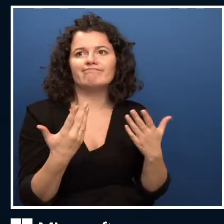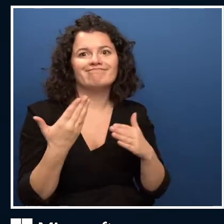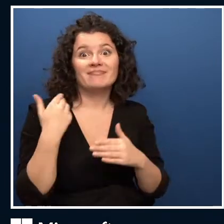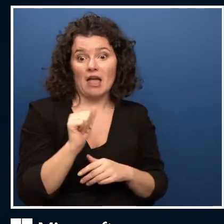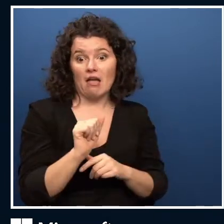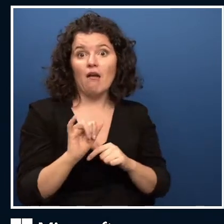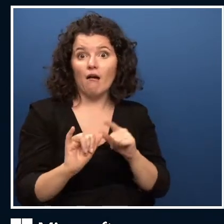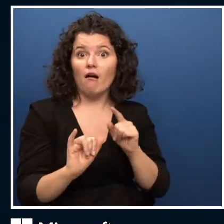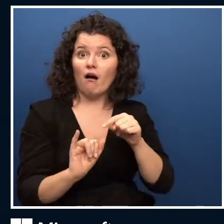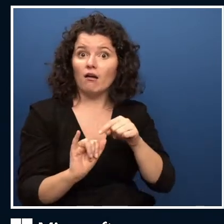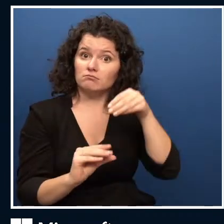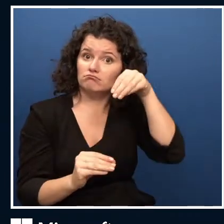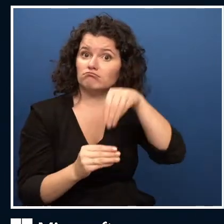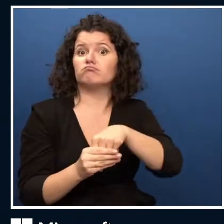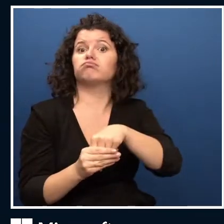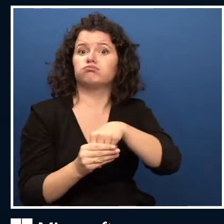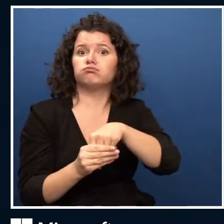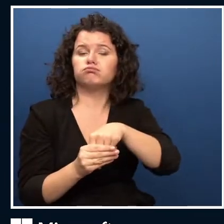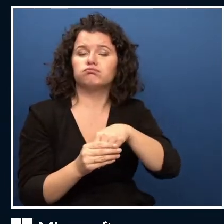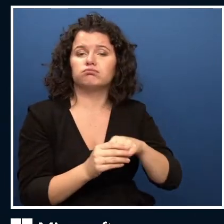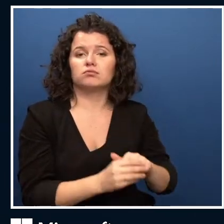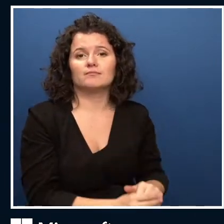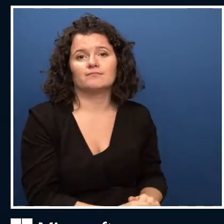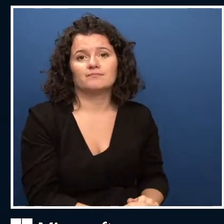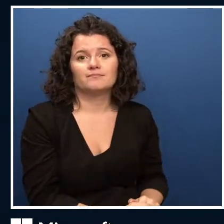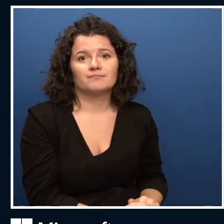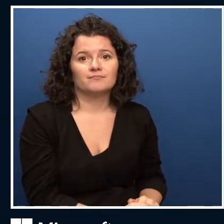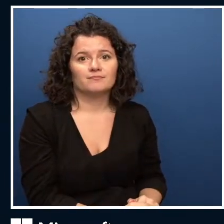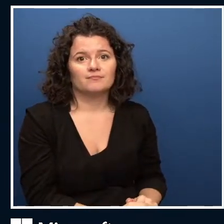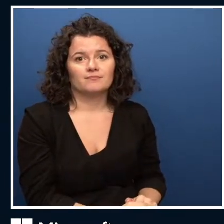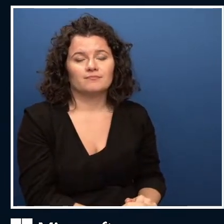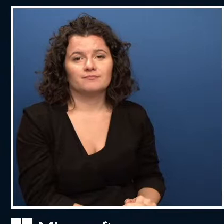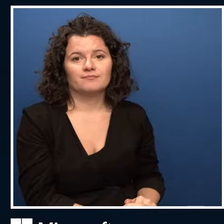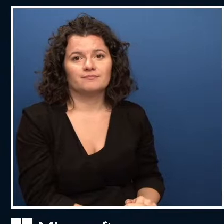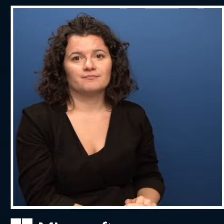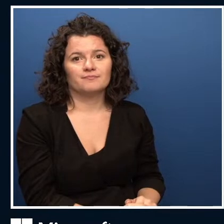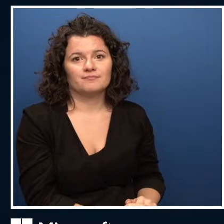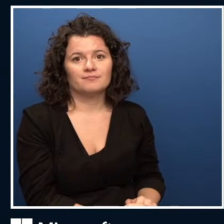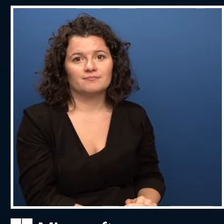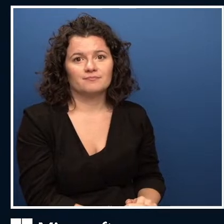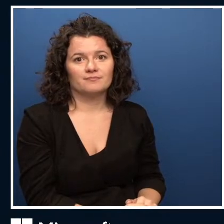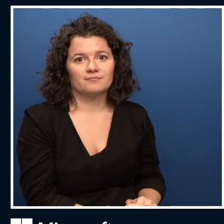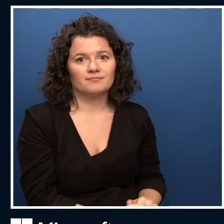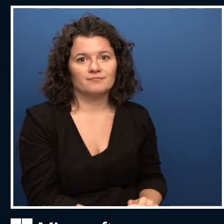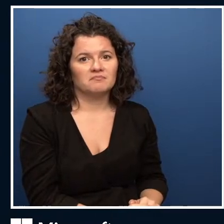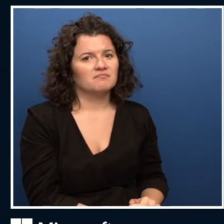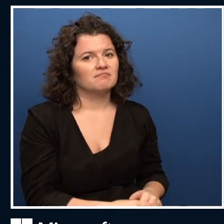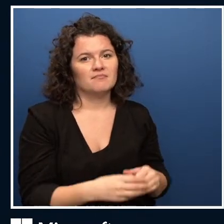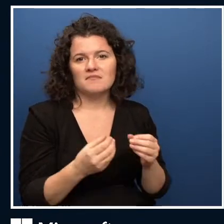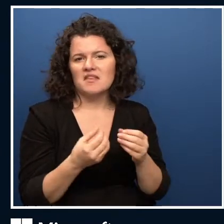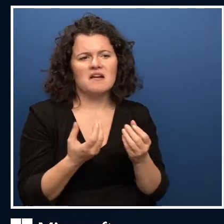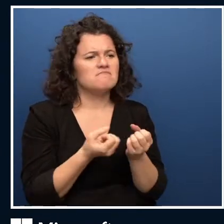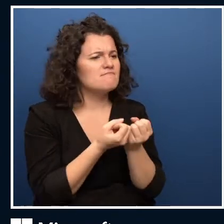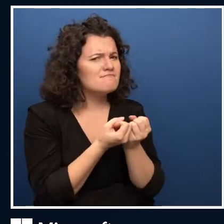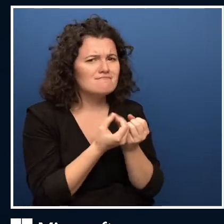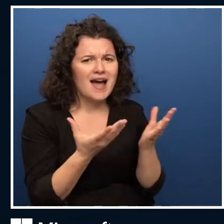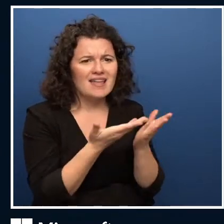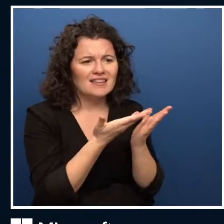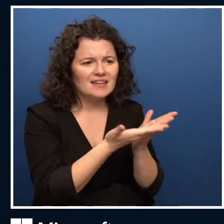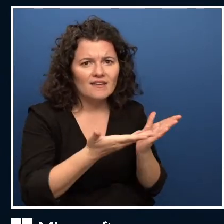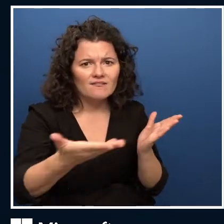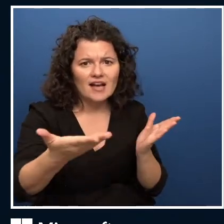is highly probable to be seen in day-to-day devices and other applications. But